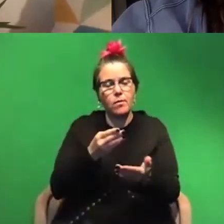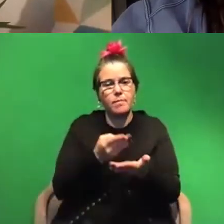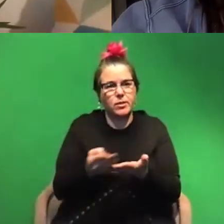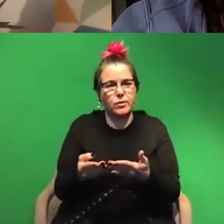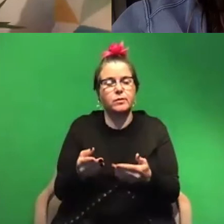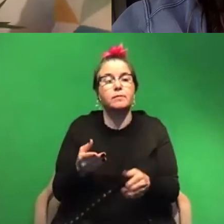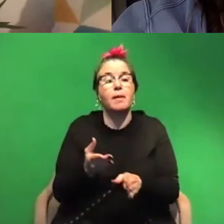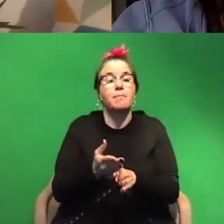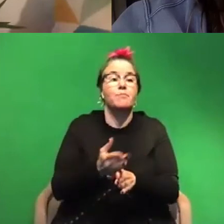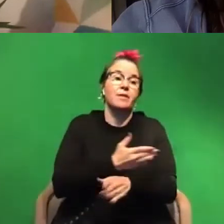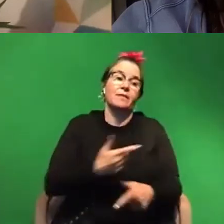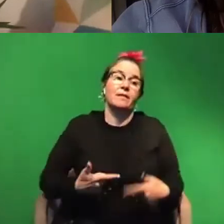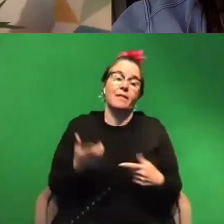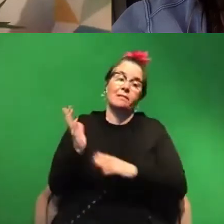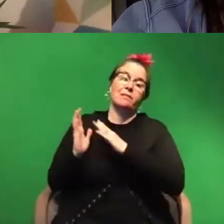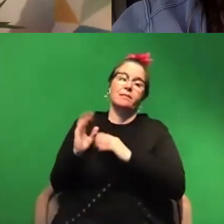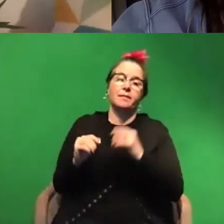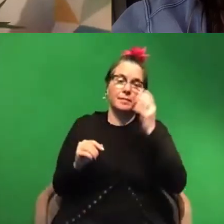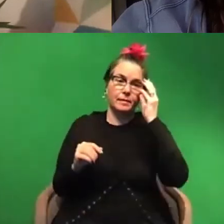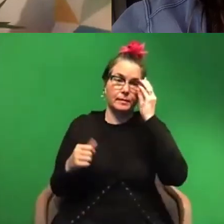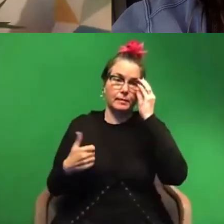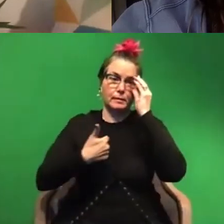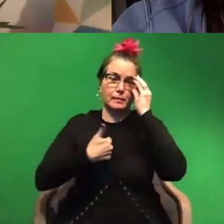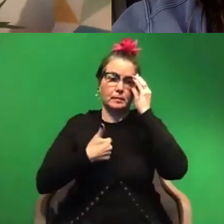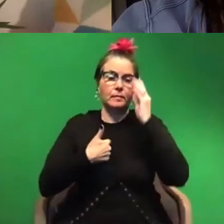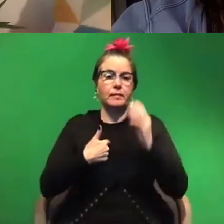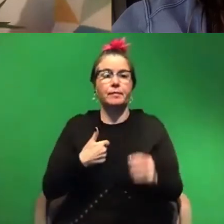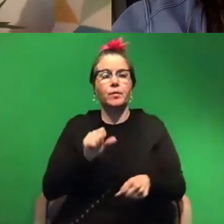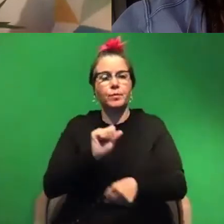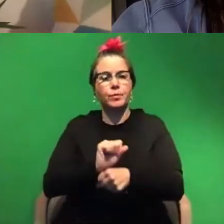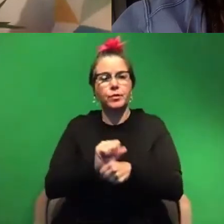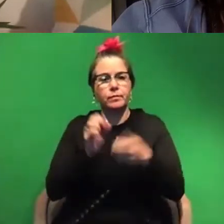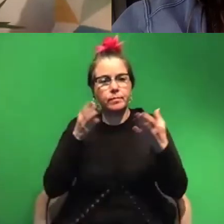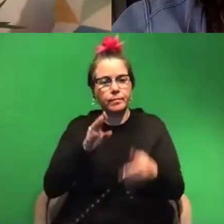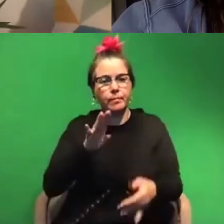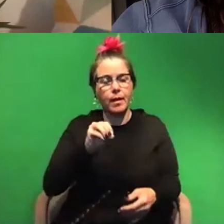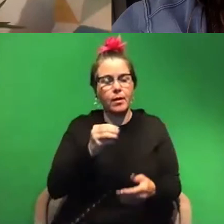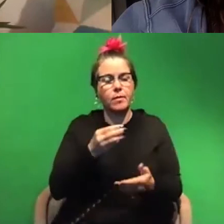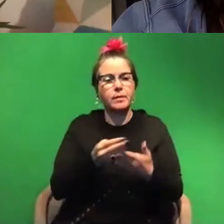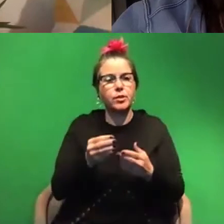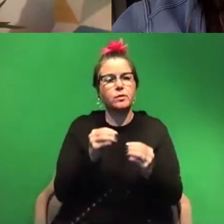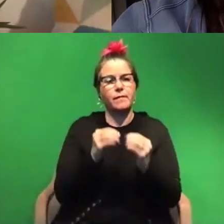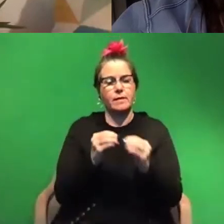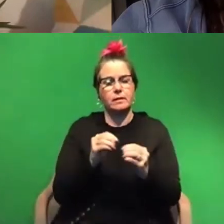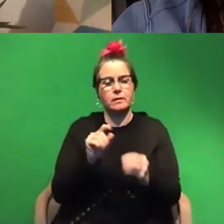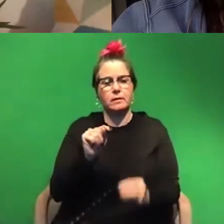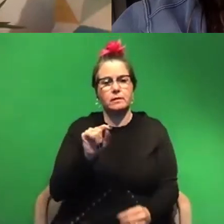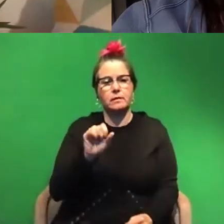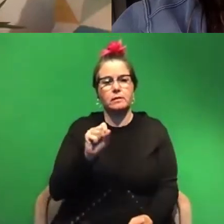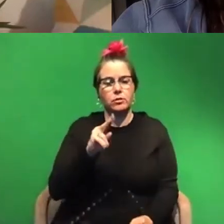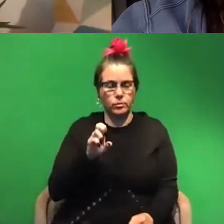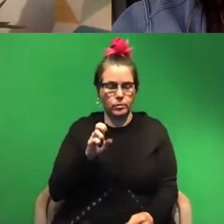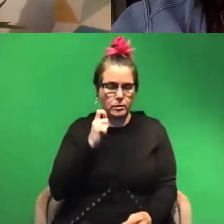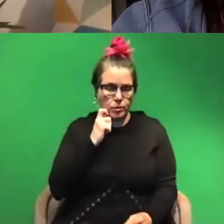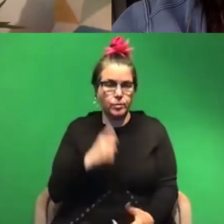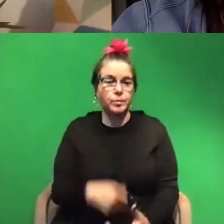previous lifetime, I was working on biomaterials to repair tissues. And